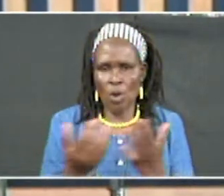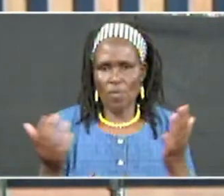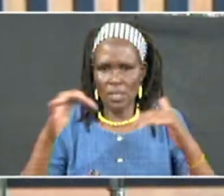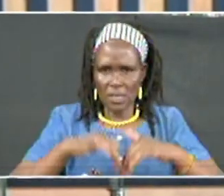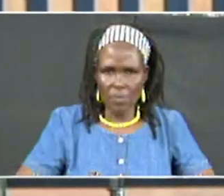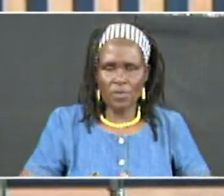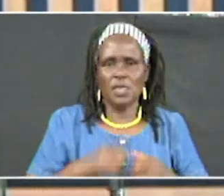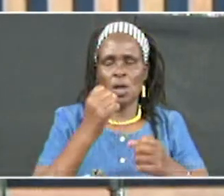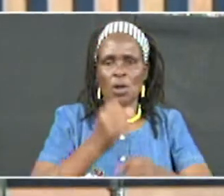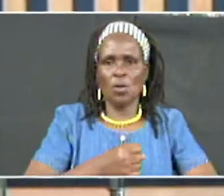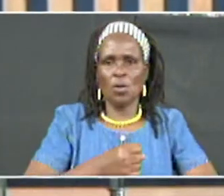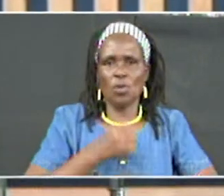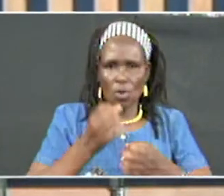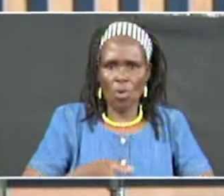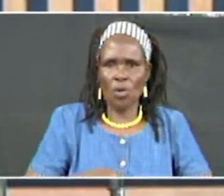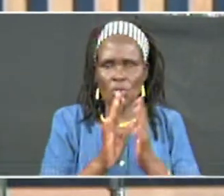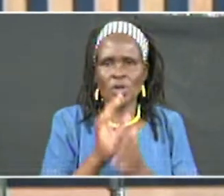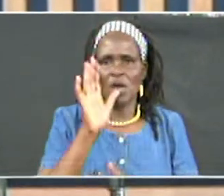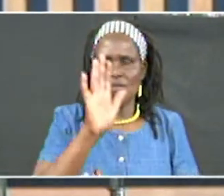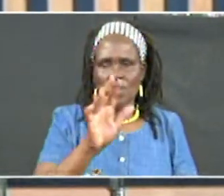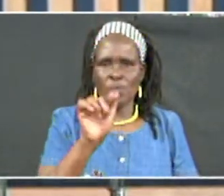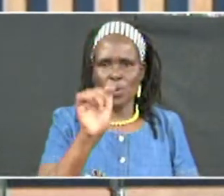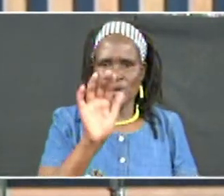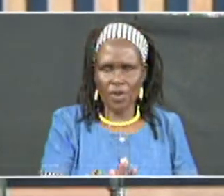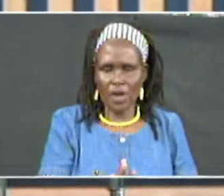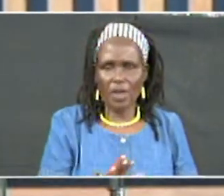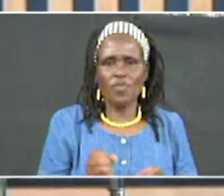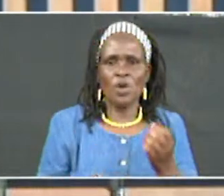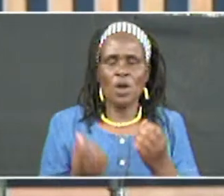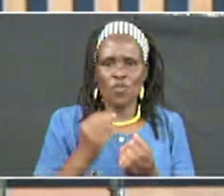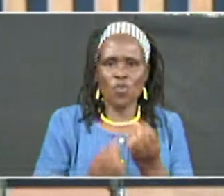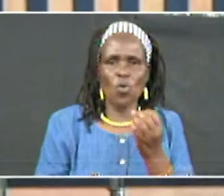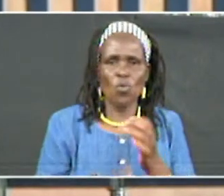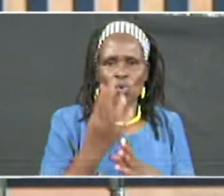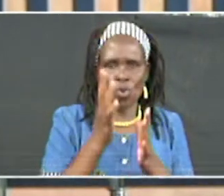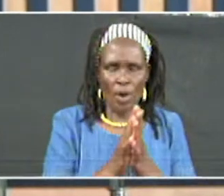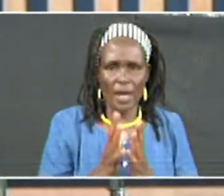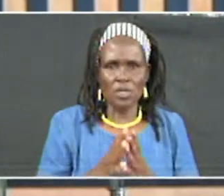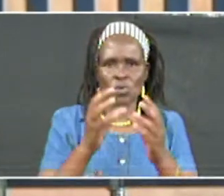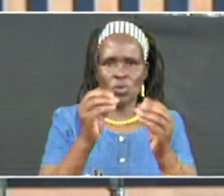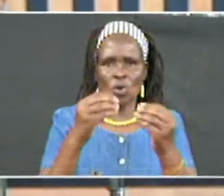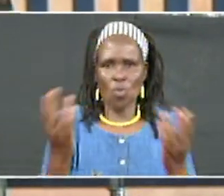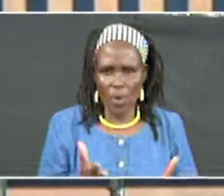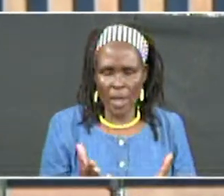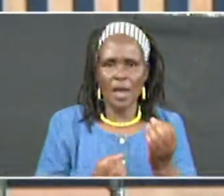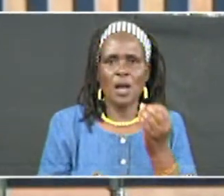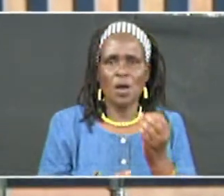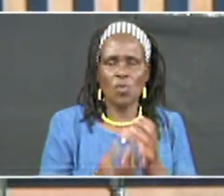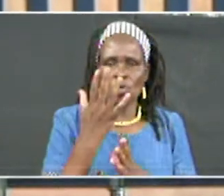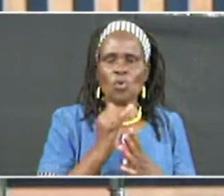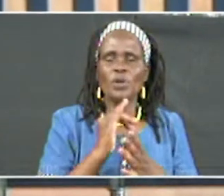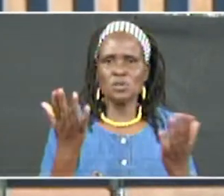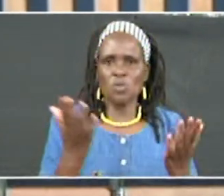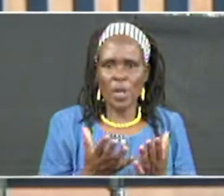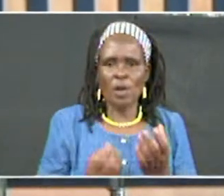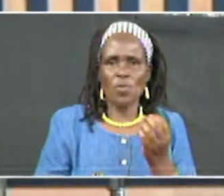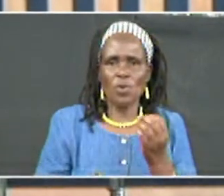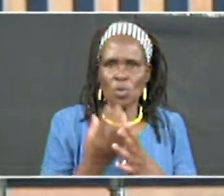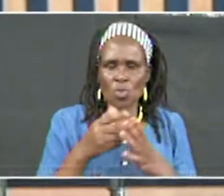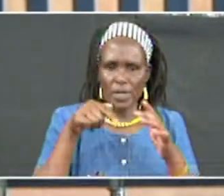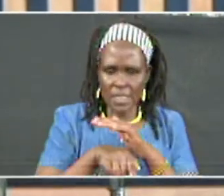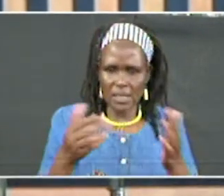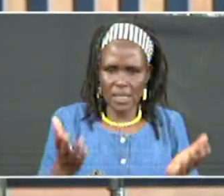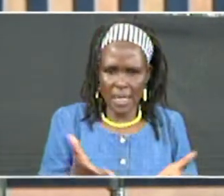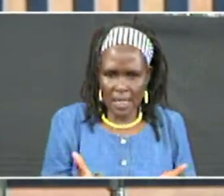Road, 5.5 for Grow and Go. Where grow is that we grow inside here, we grow